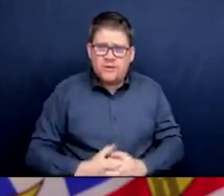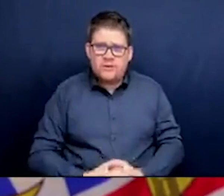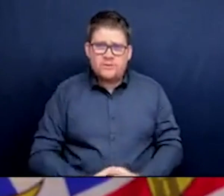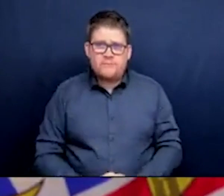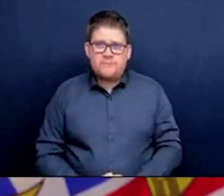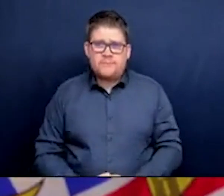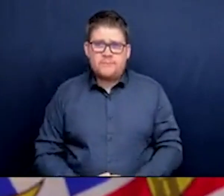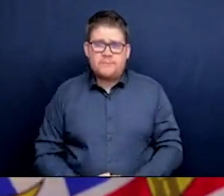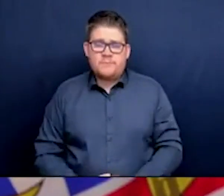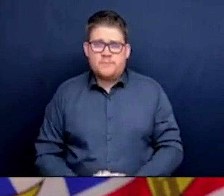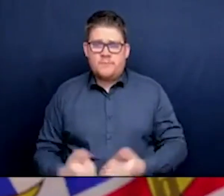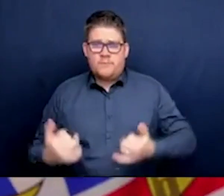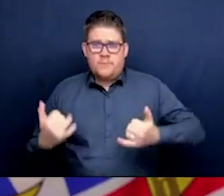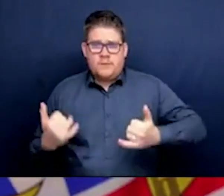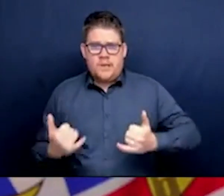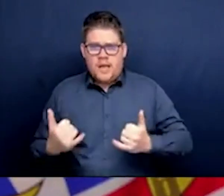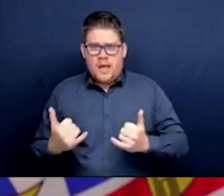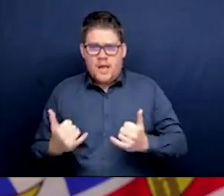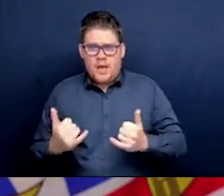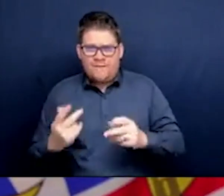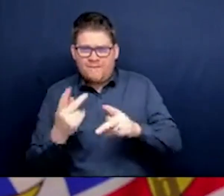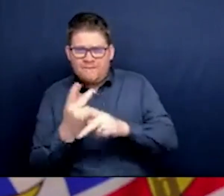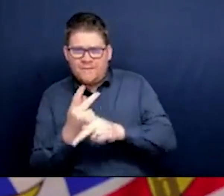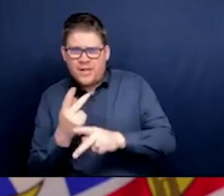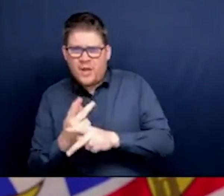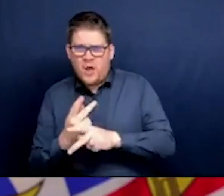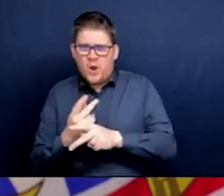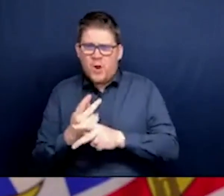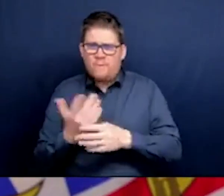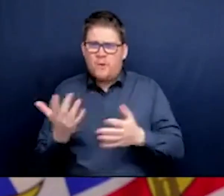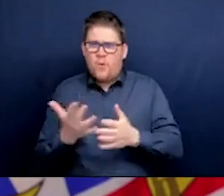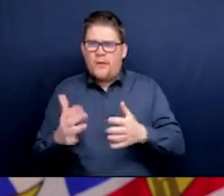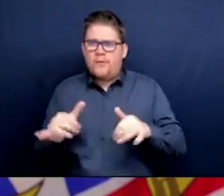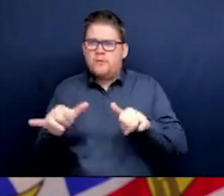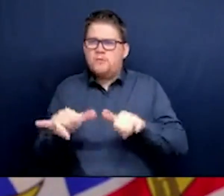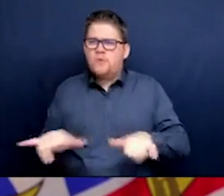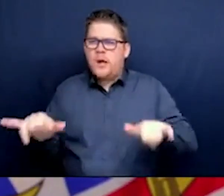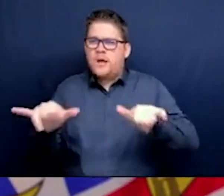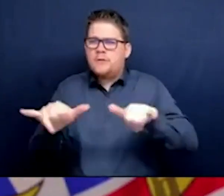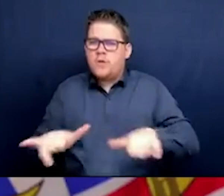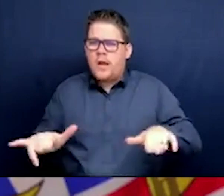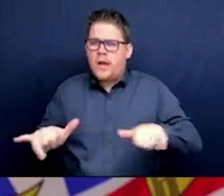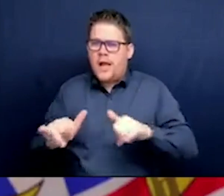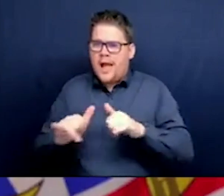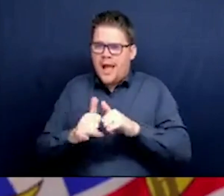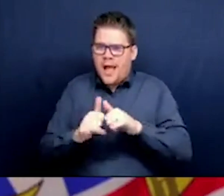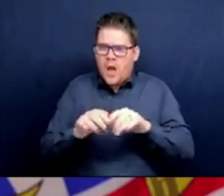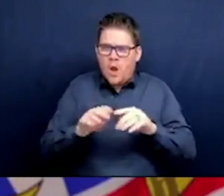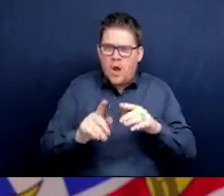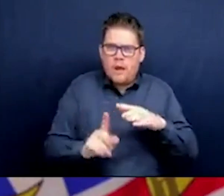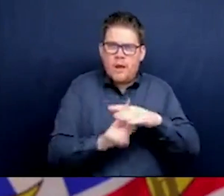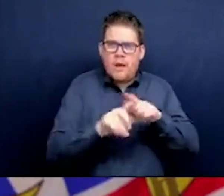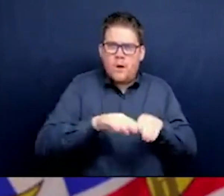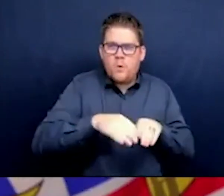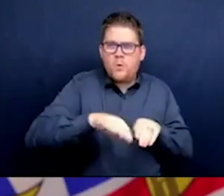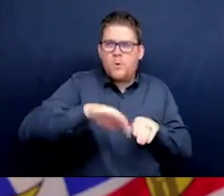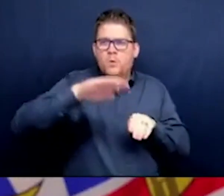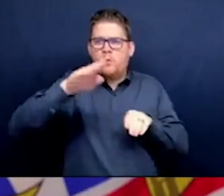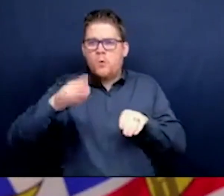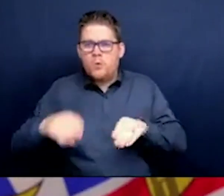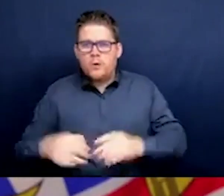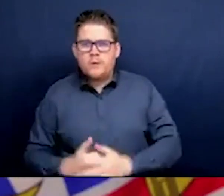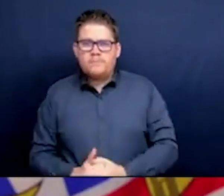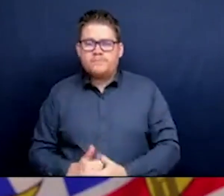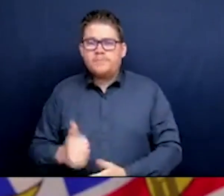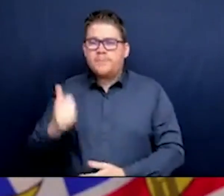are facing, what are the trends that we're seeing right now over time. And then every day we need to monitor the weather in our